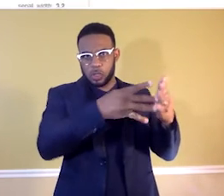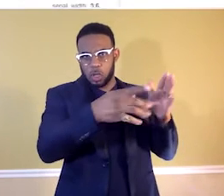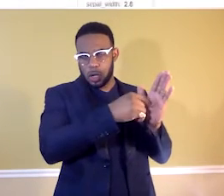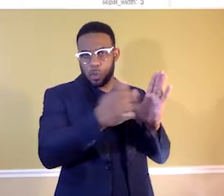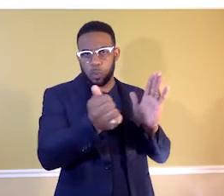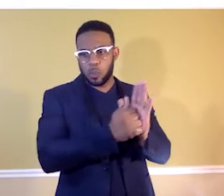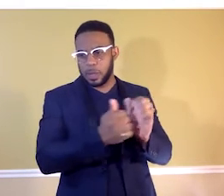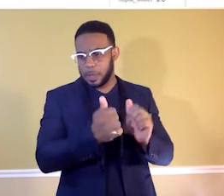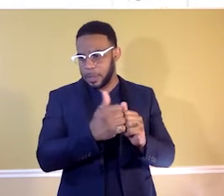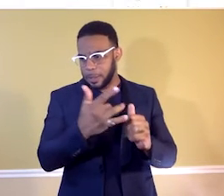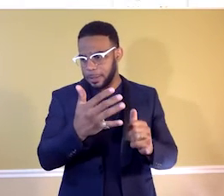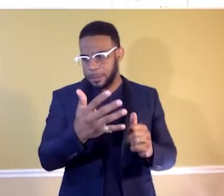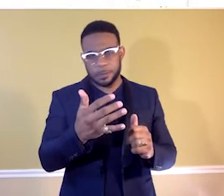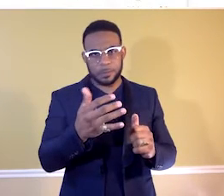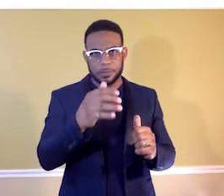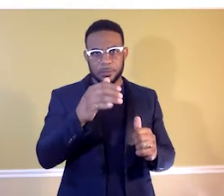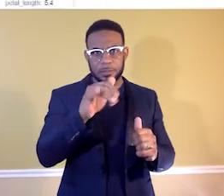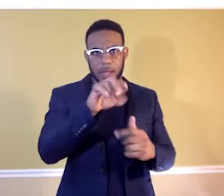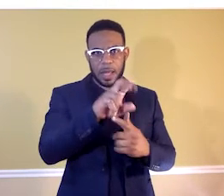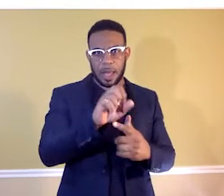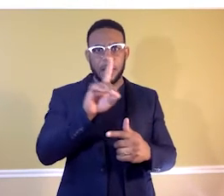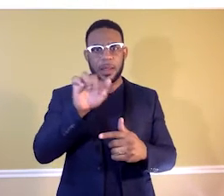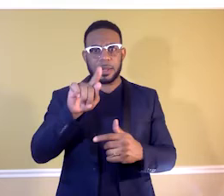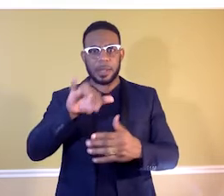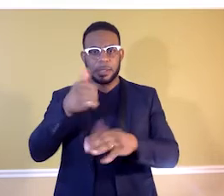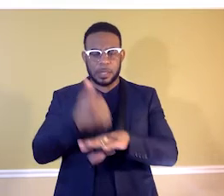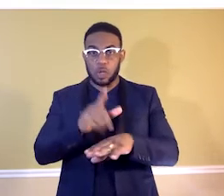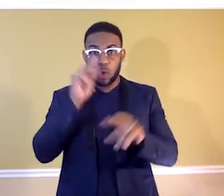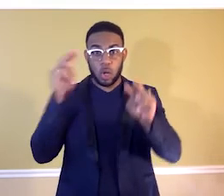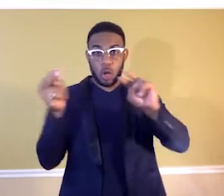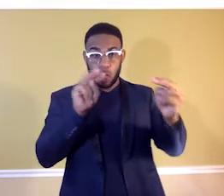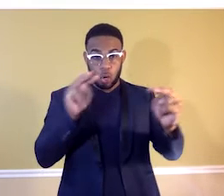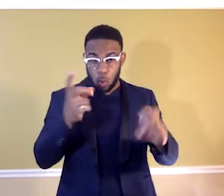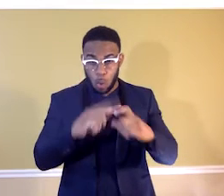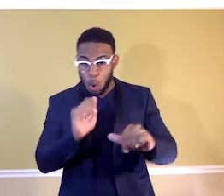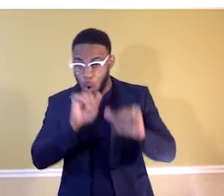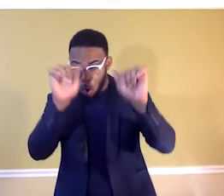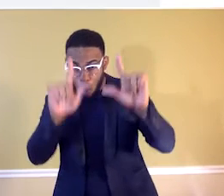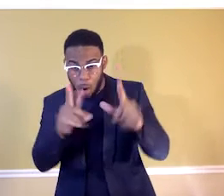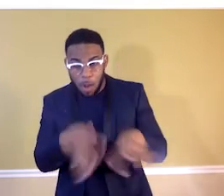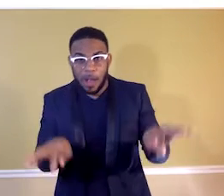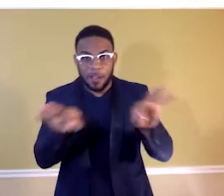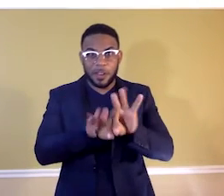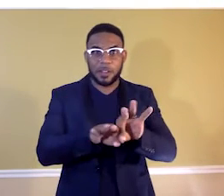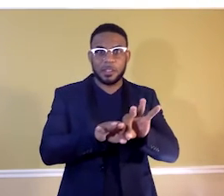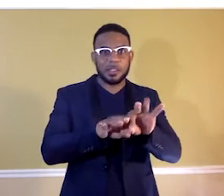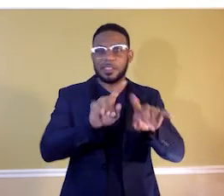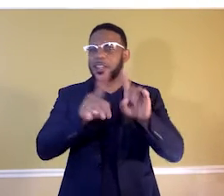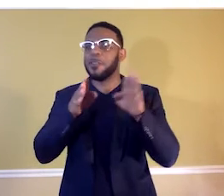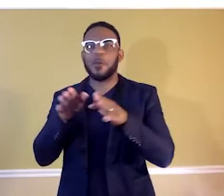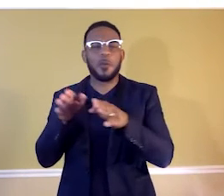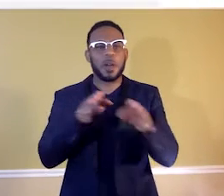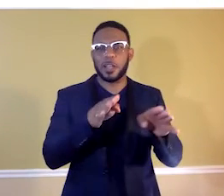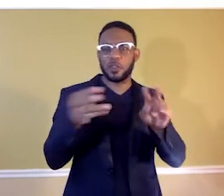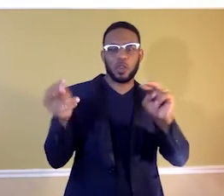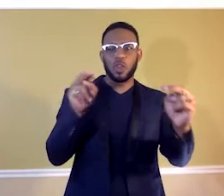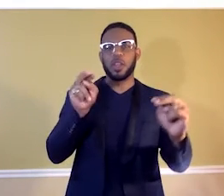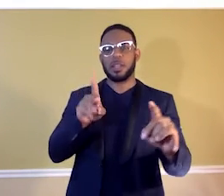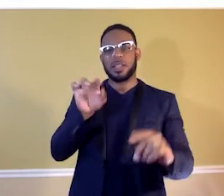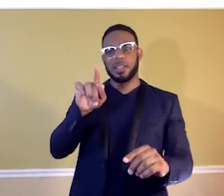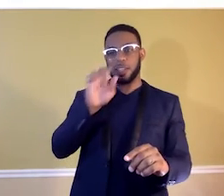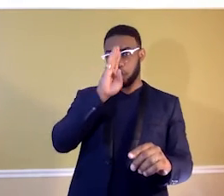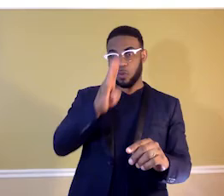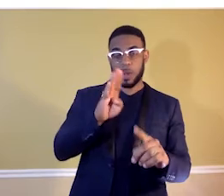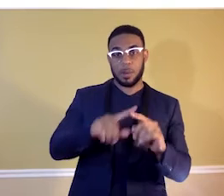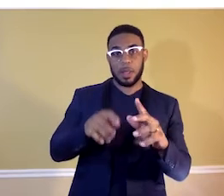a iris data set. So you can kind of look at what all the values are. There are different ways to look at data directly,